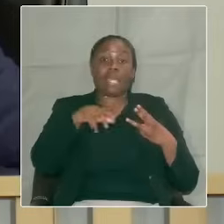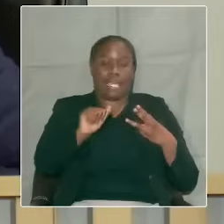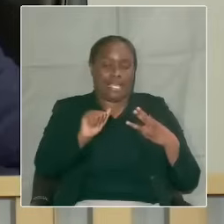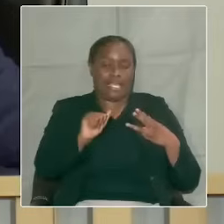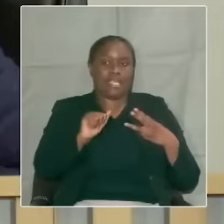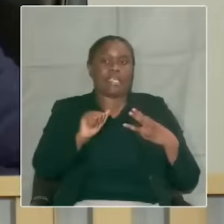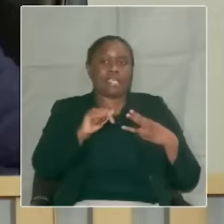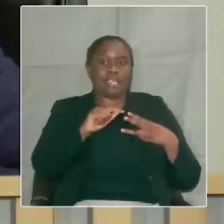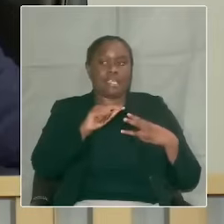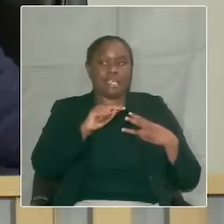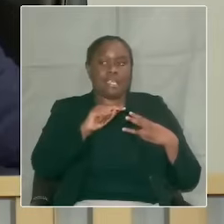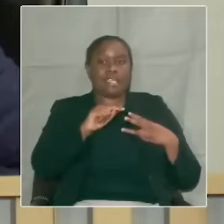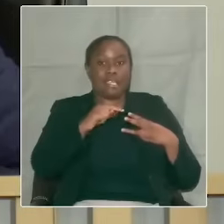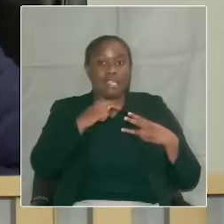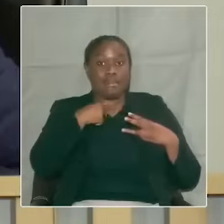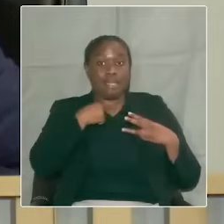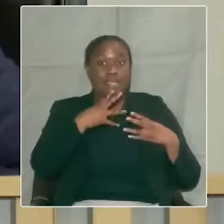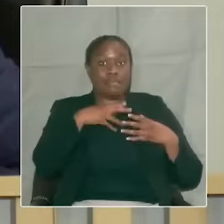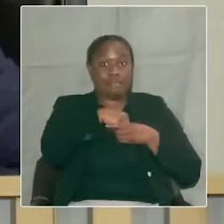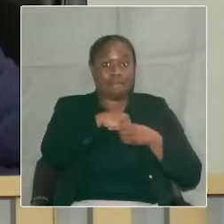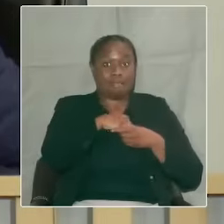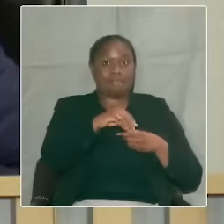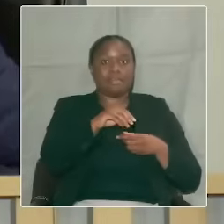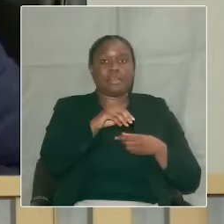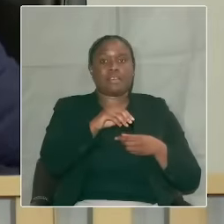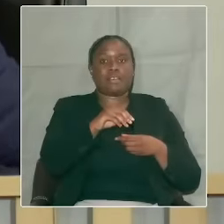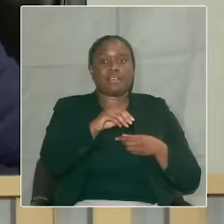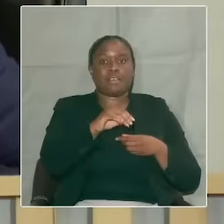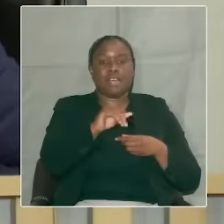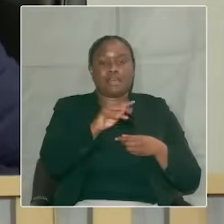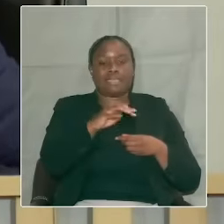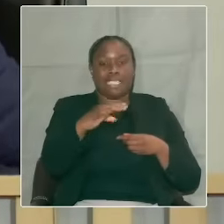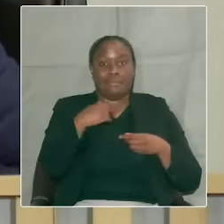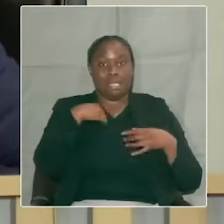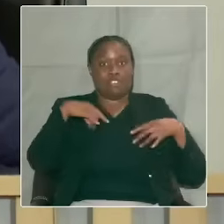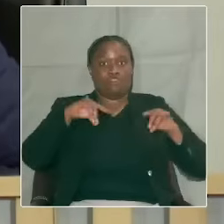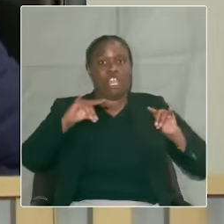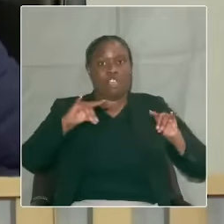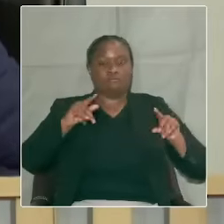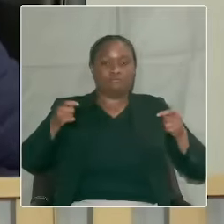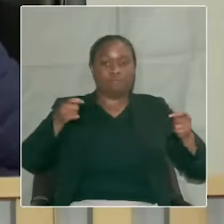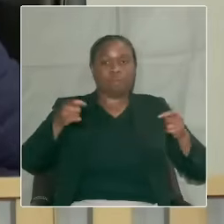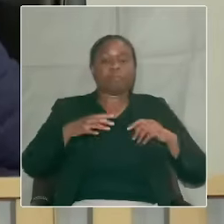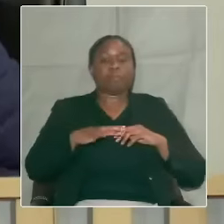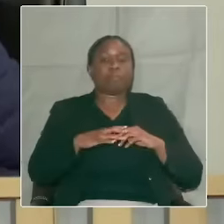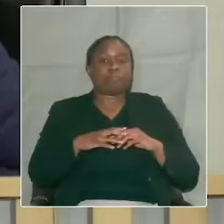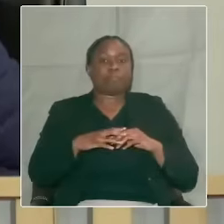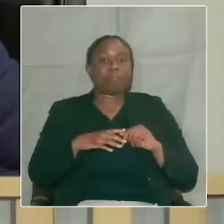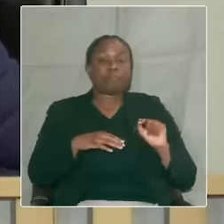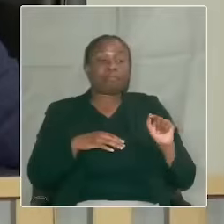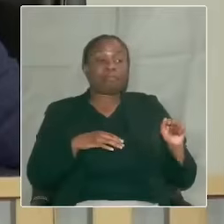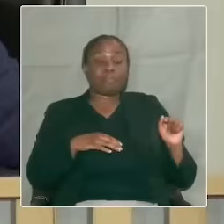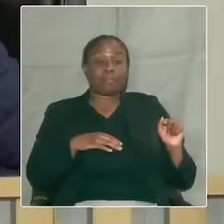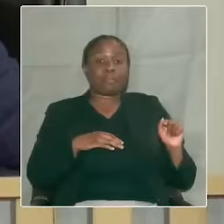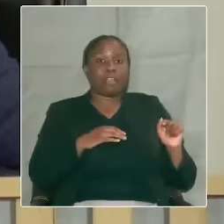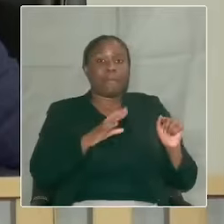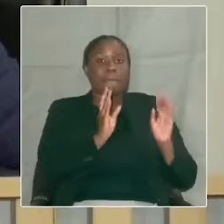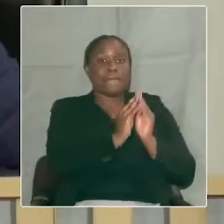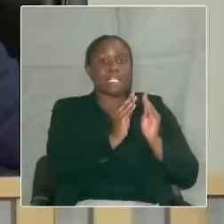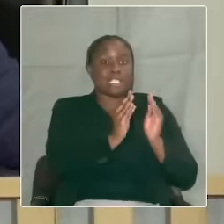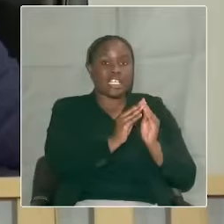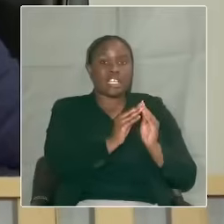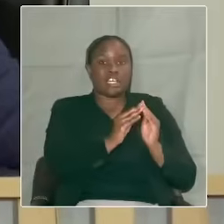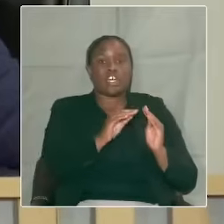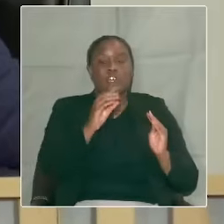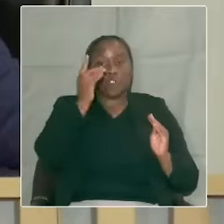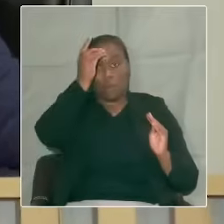Police, who also chairs the IMC. The IMC held this meeting on Tuesday in Durban, where it